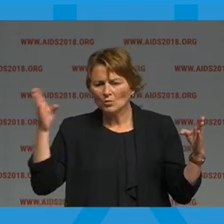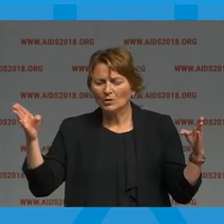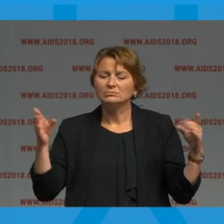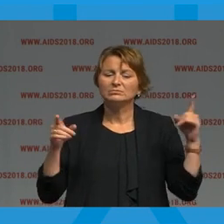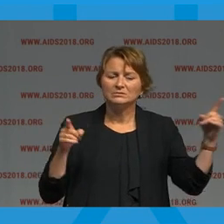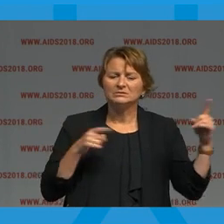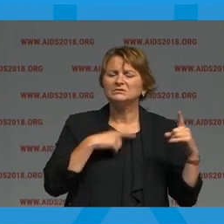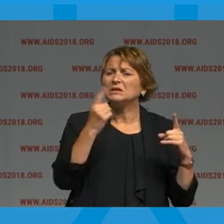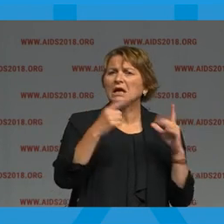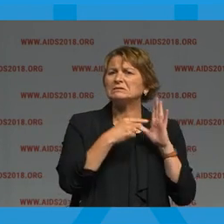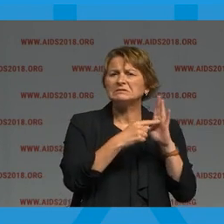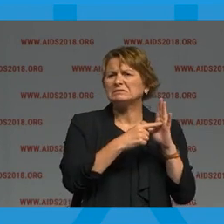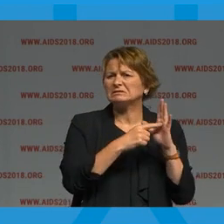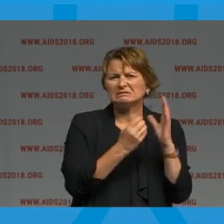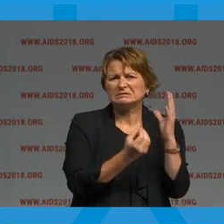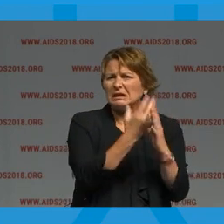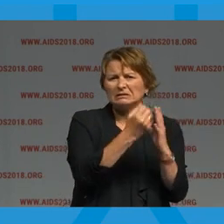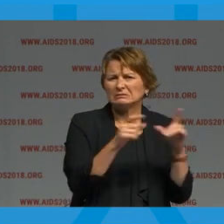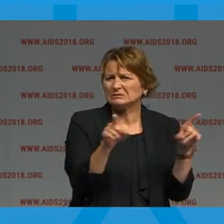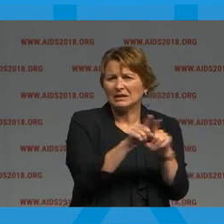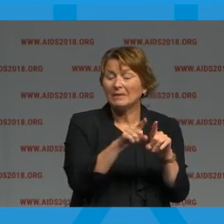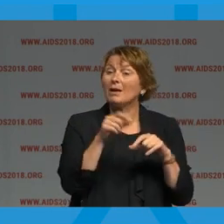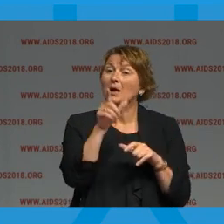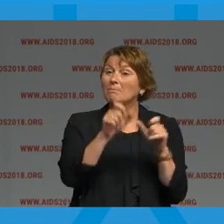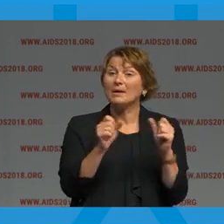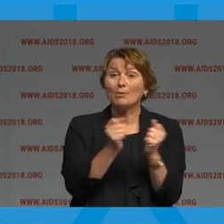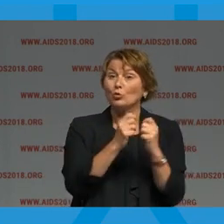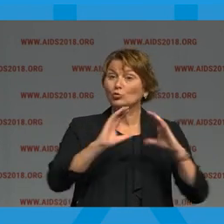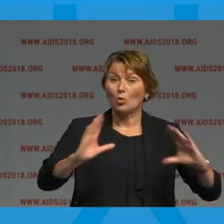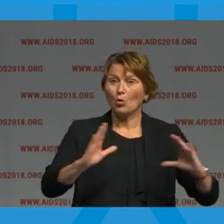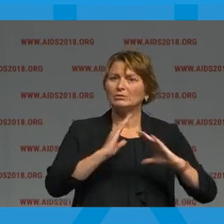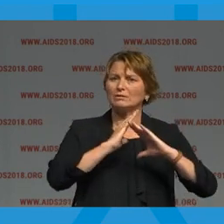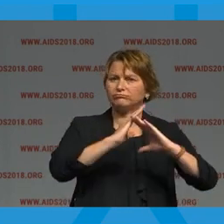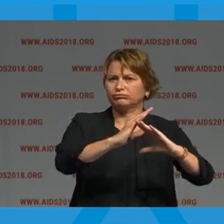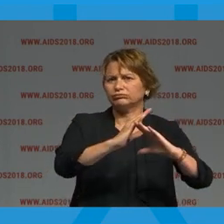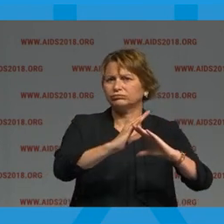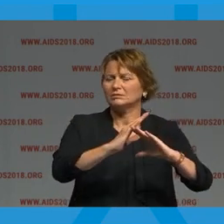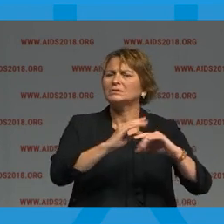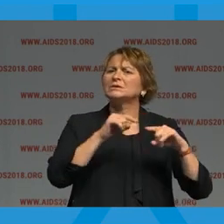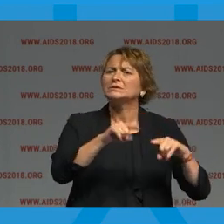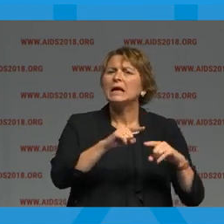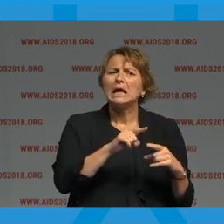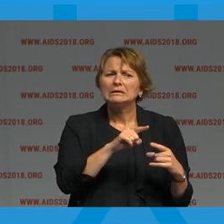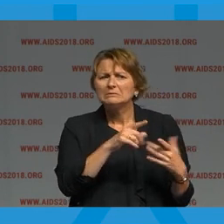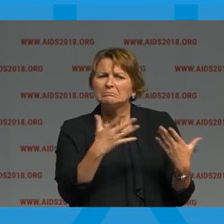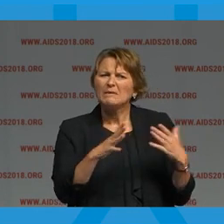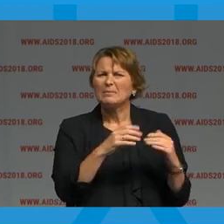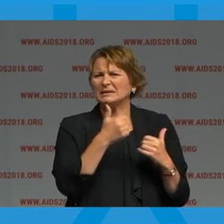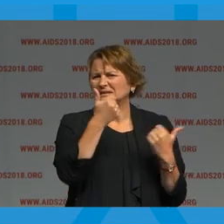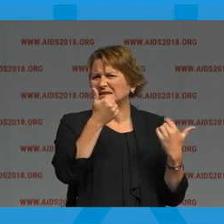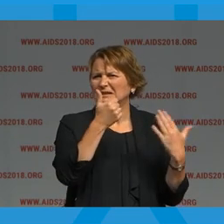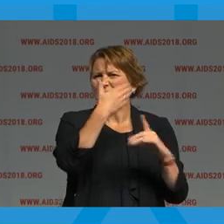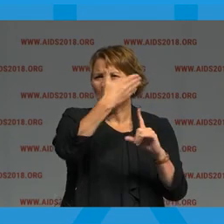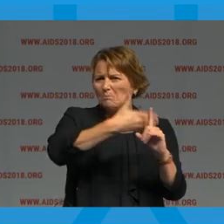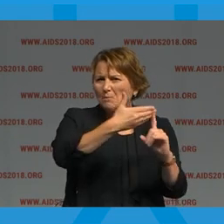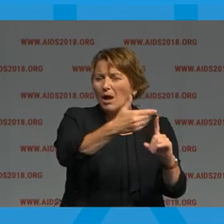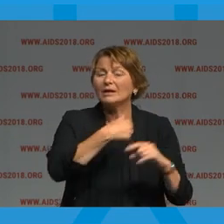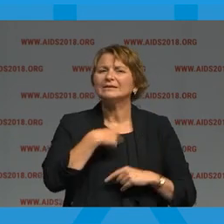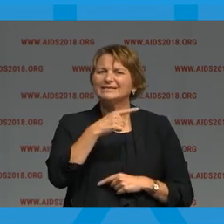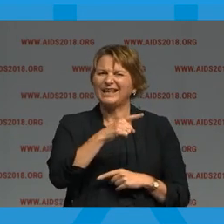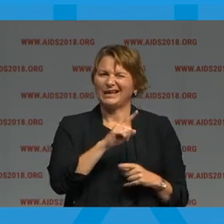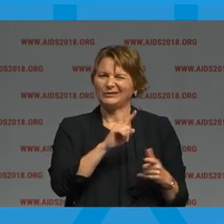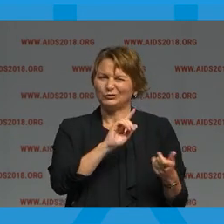The signs are very similar. People without baseline resistance that are undetectable for at least 6 months, that were